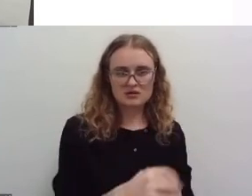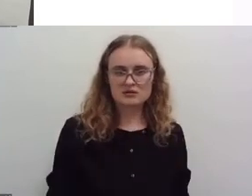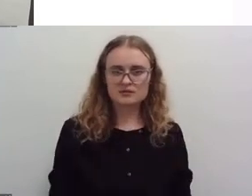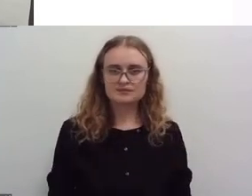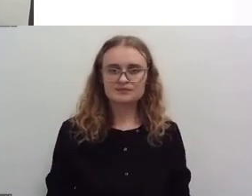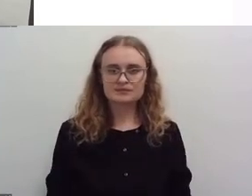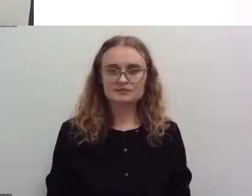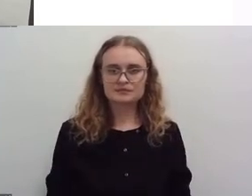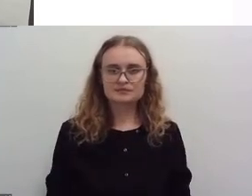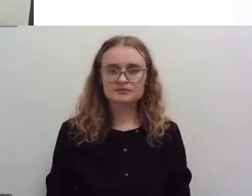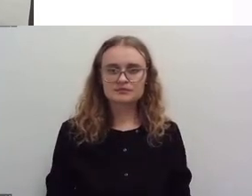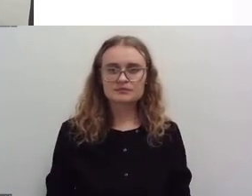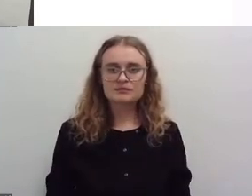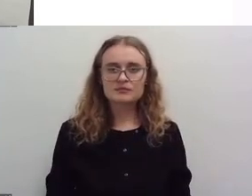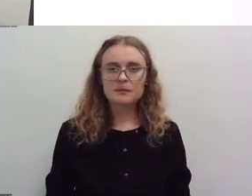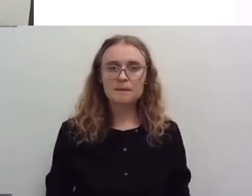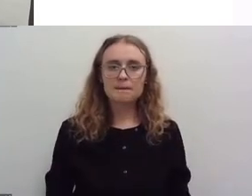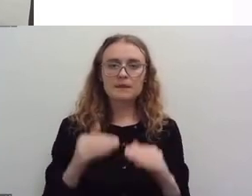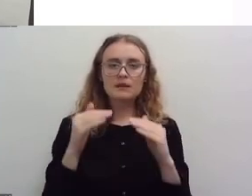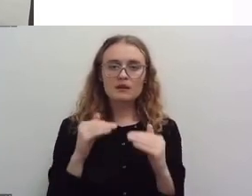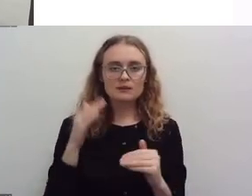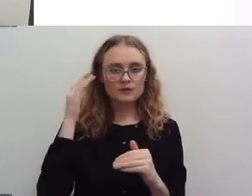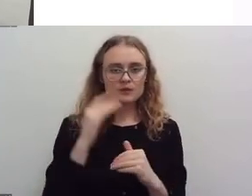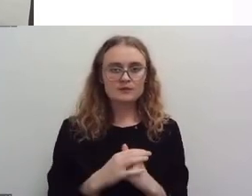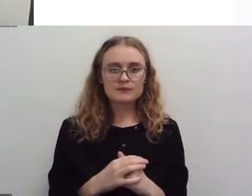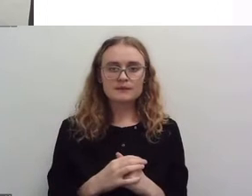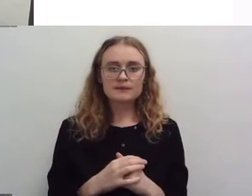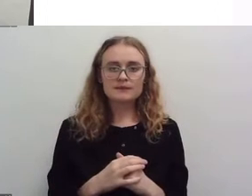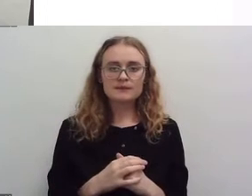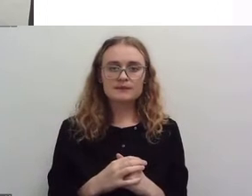No one had asked me about my health, nor have I ever had a checkup.